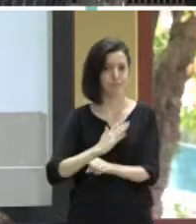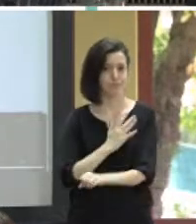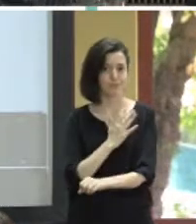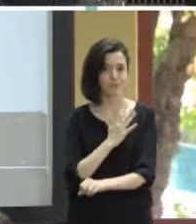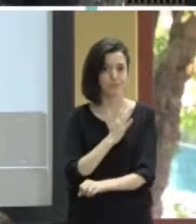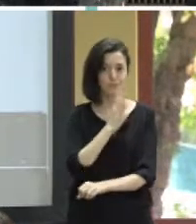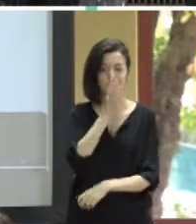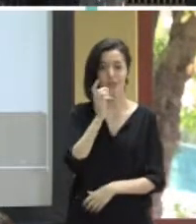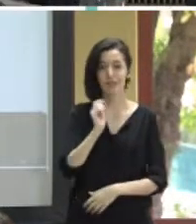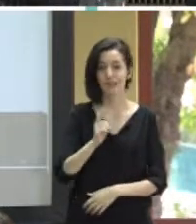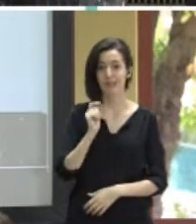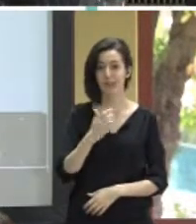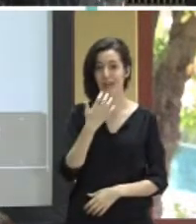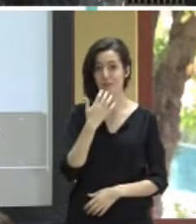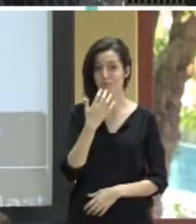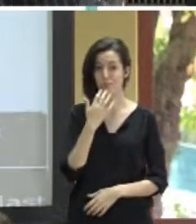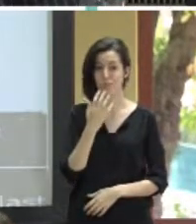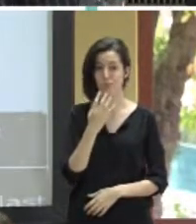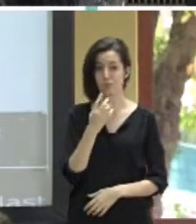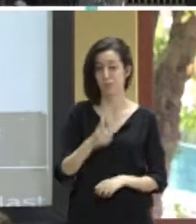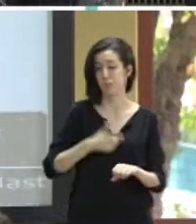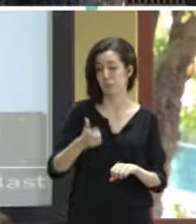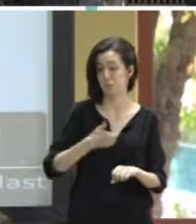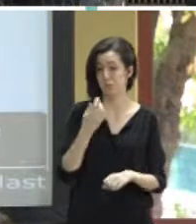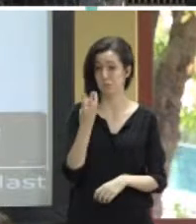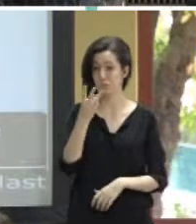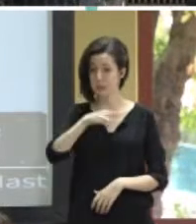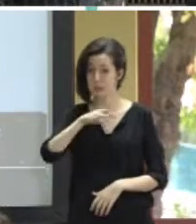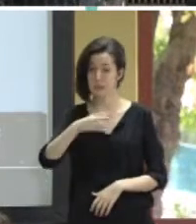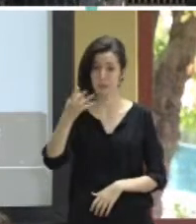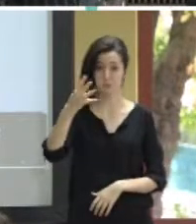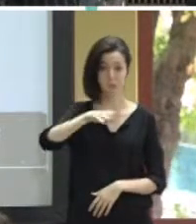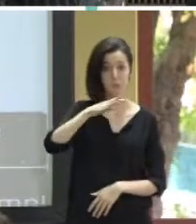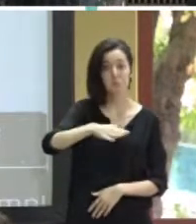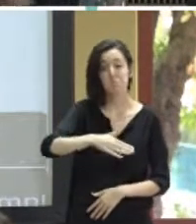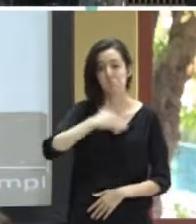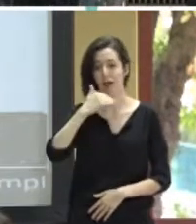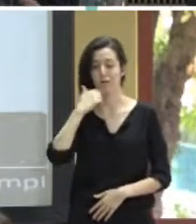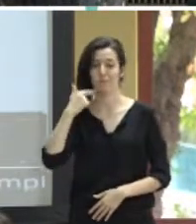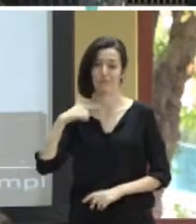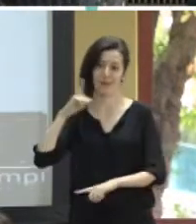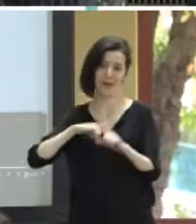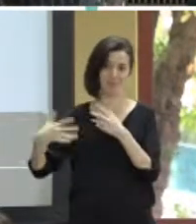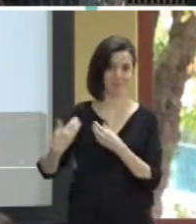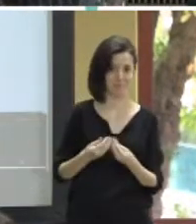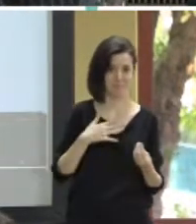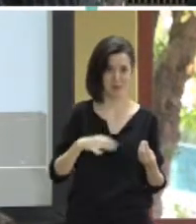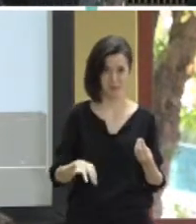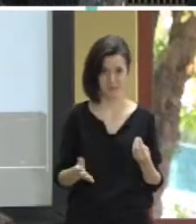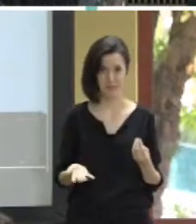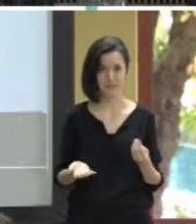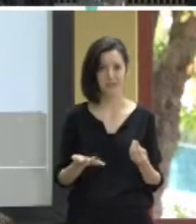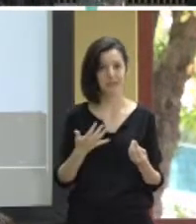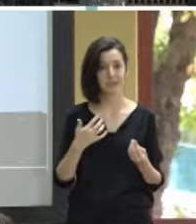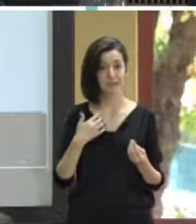So whenever I go now, for example, here I have those beacon attached to the key, and at my door, and I